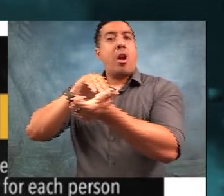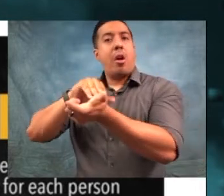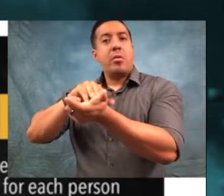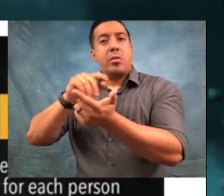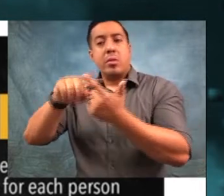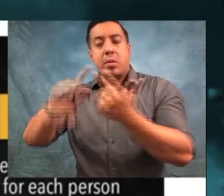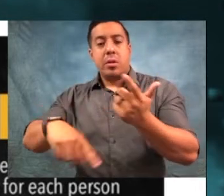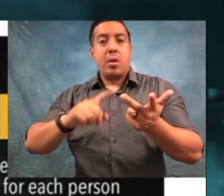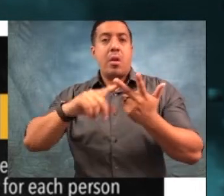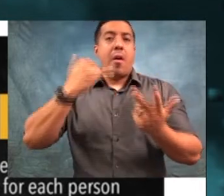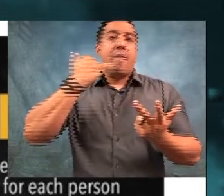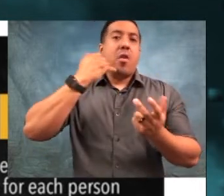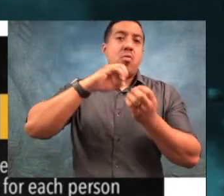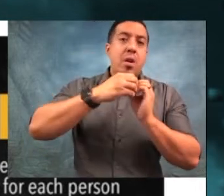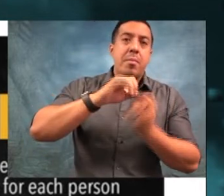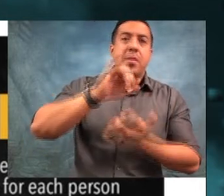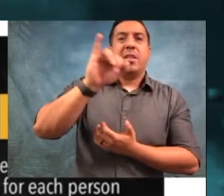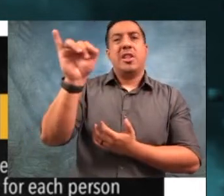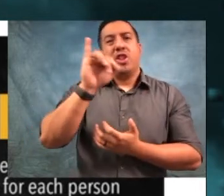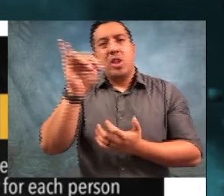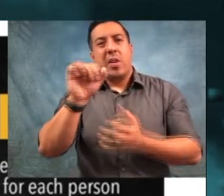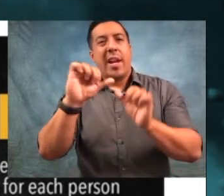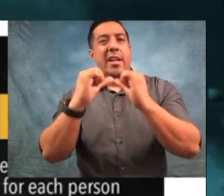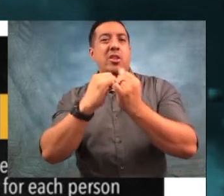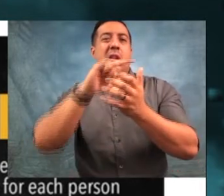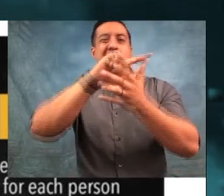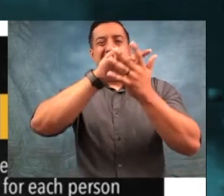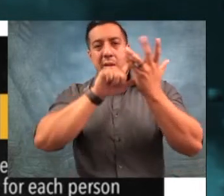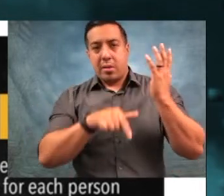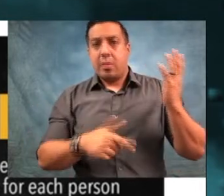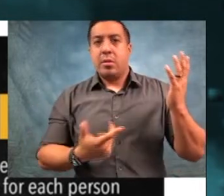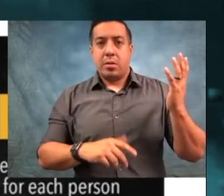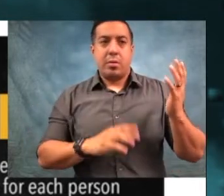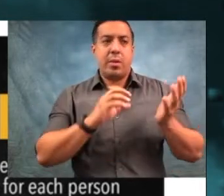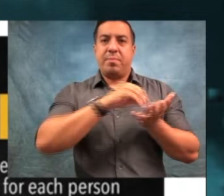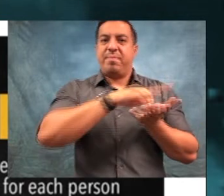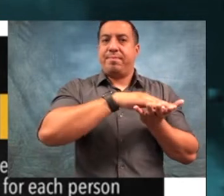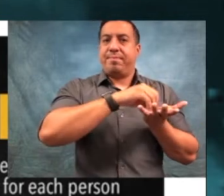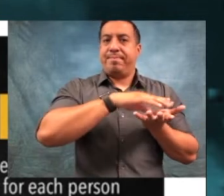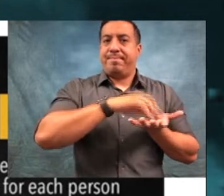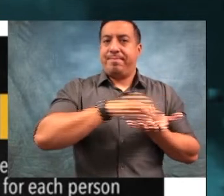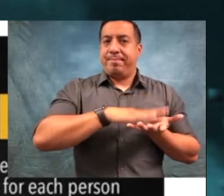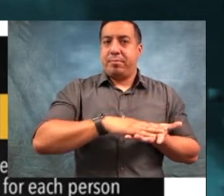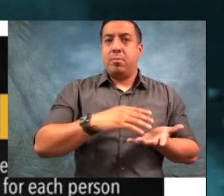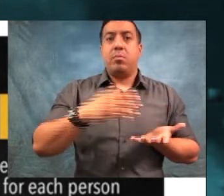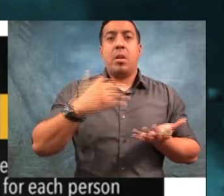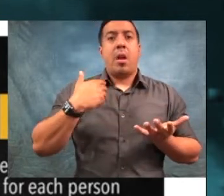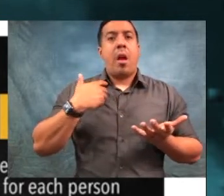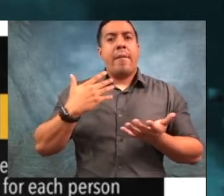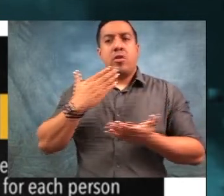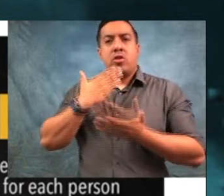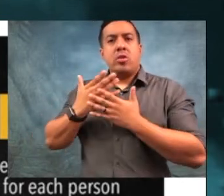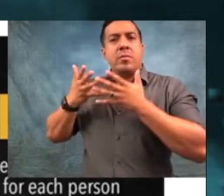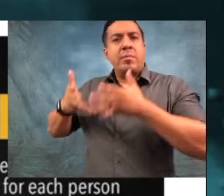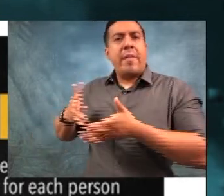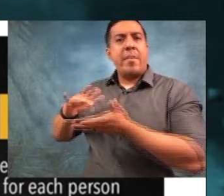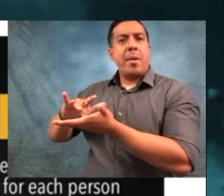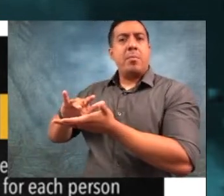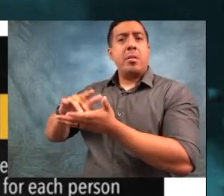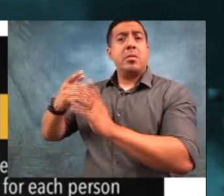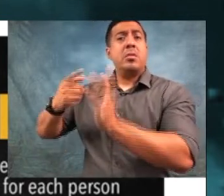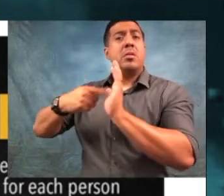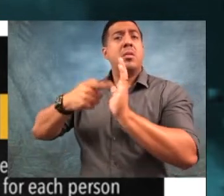contacts, doctors, phone numbers, insurance agents, etc. And then have an adequate supply